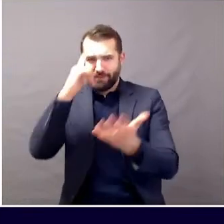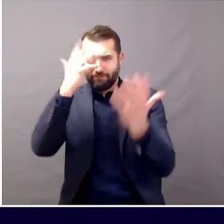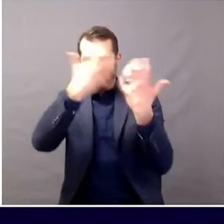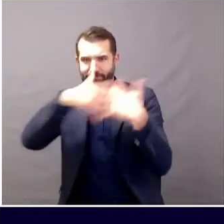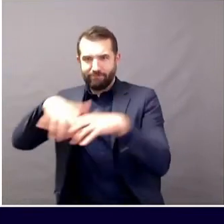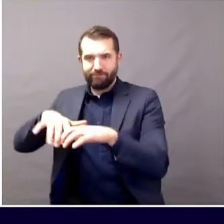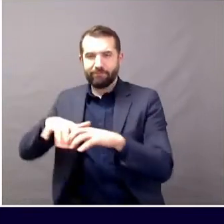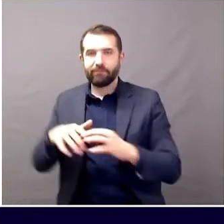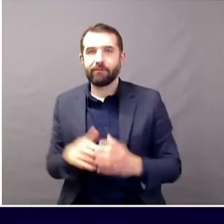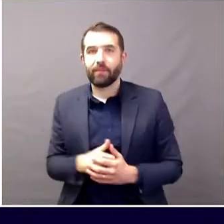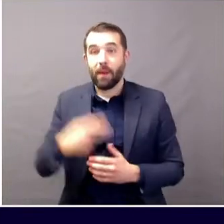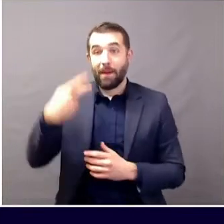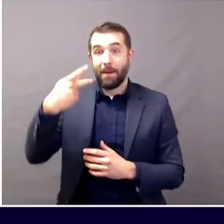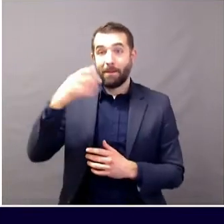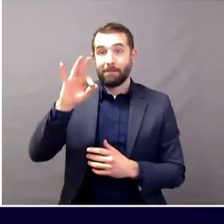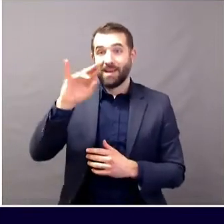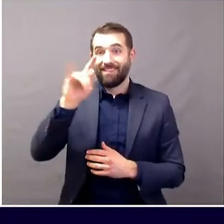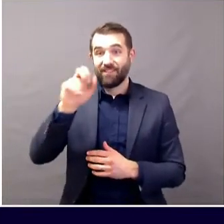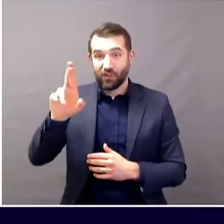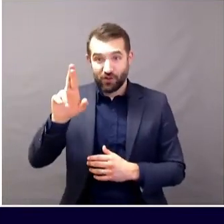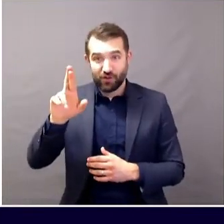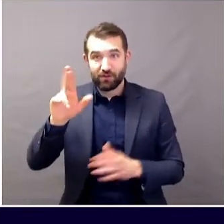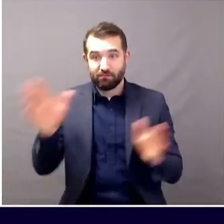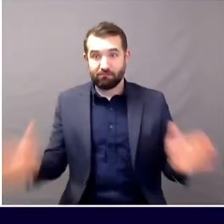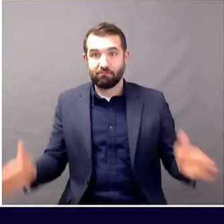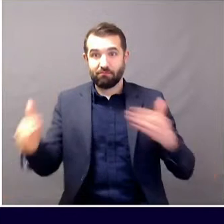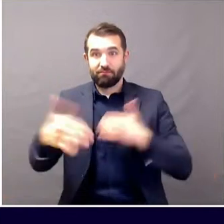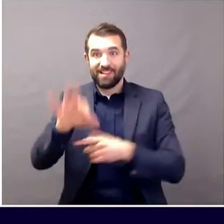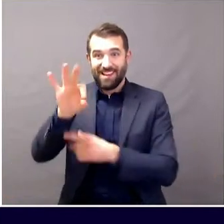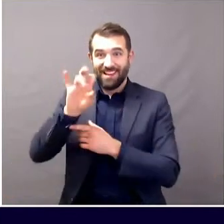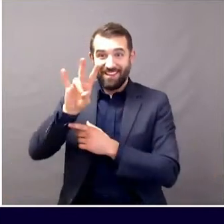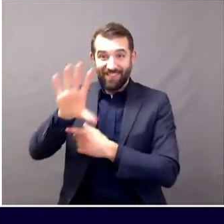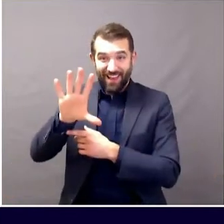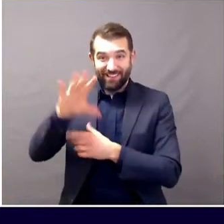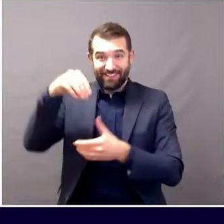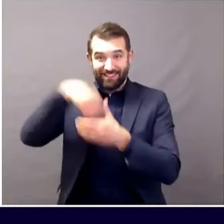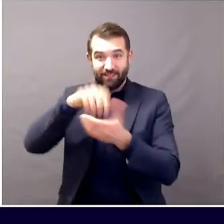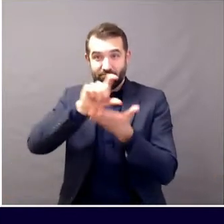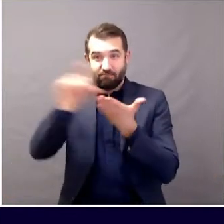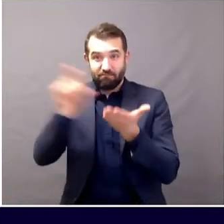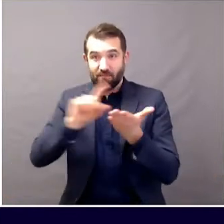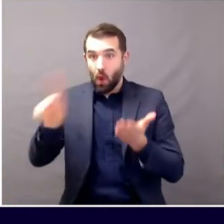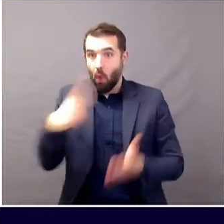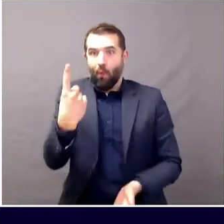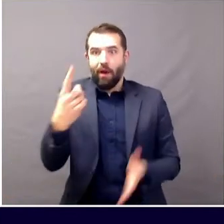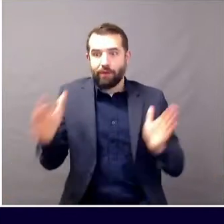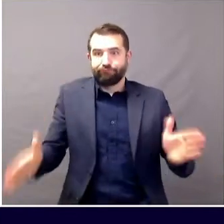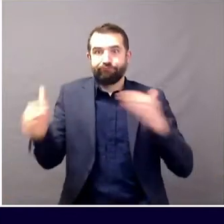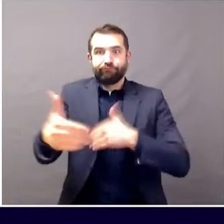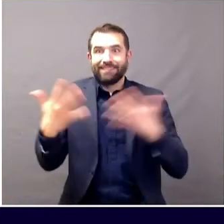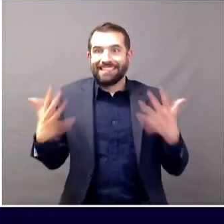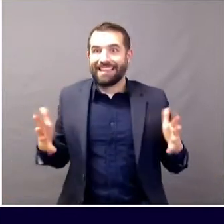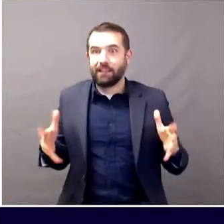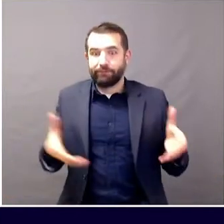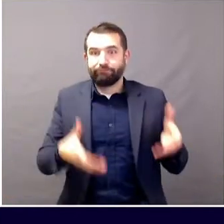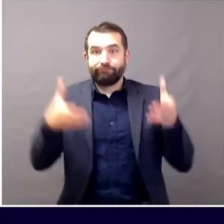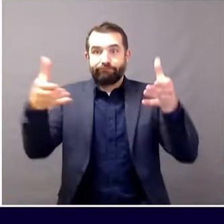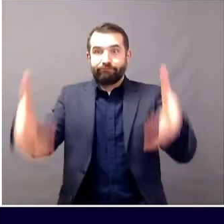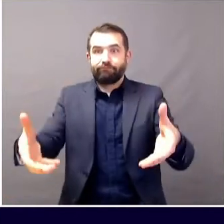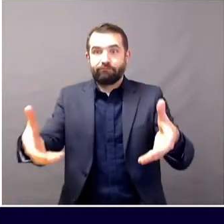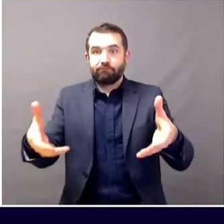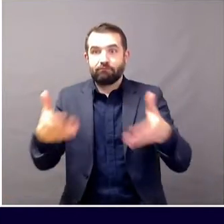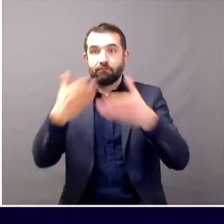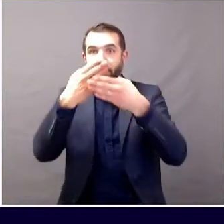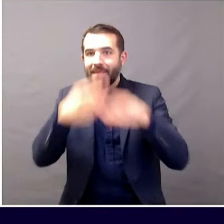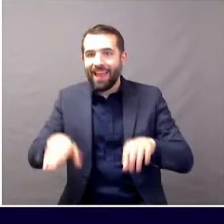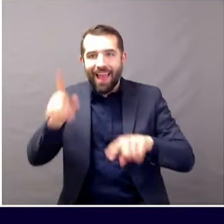of 975. And so for a facility to utilize and receive the Pfizer vaccine, they first of all